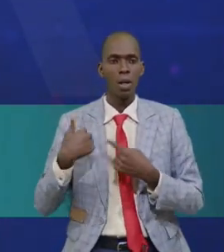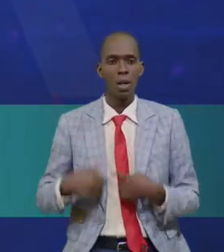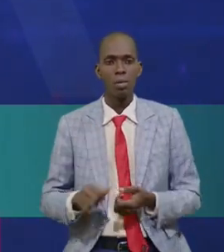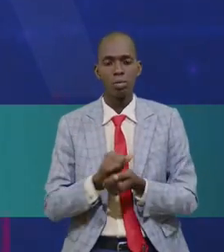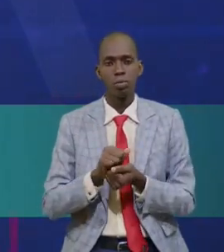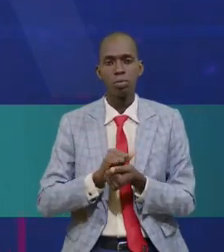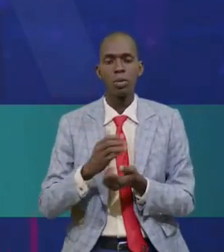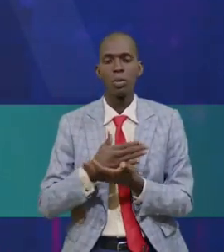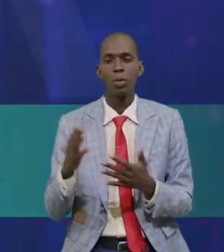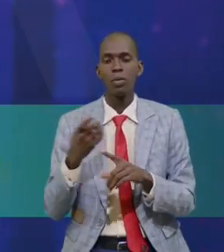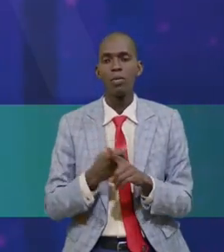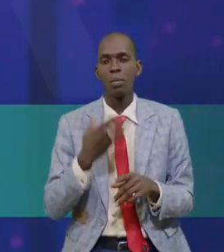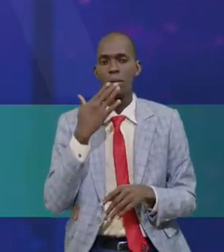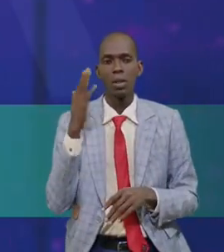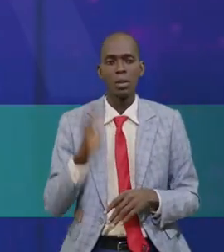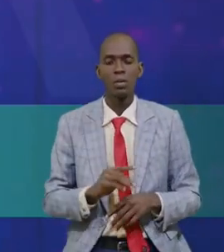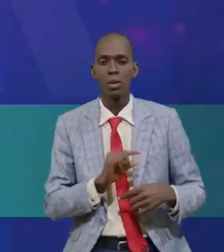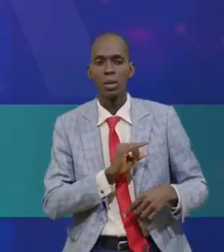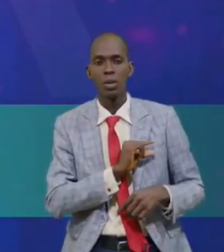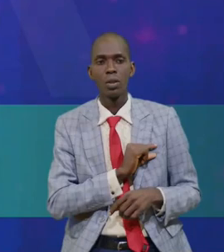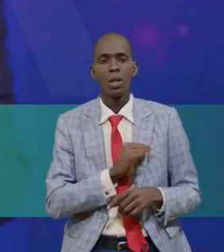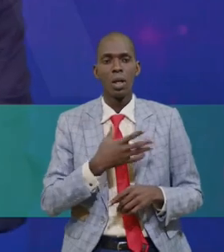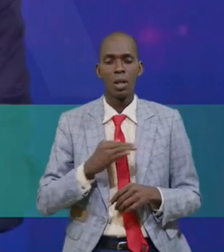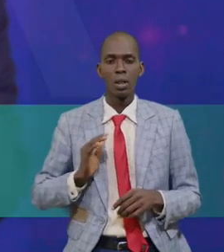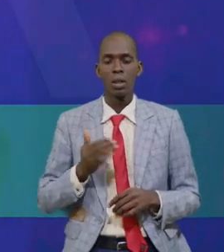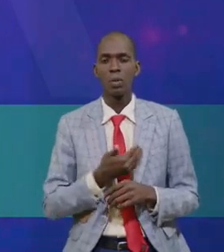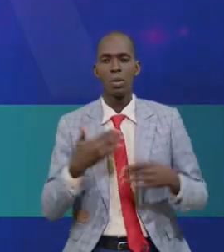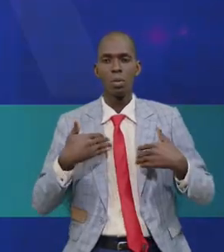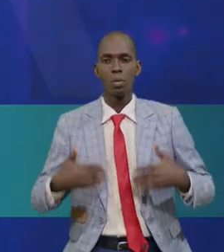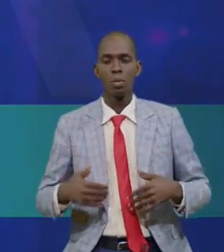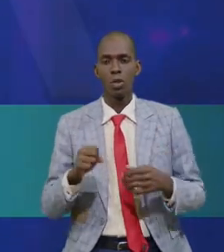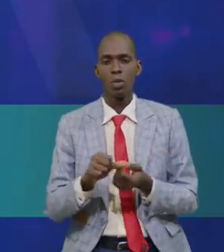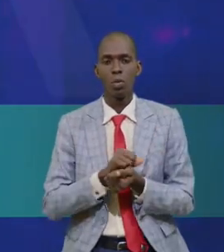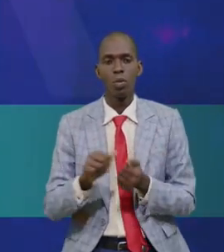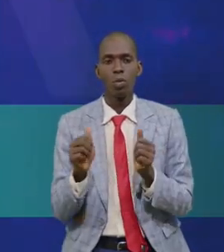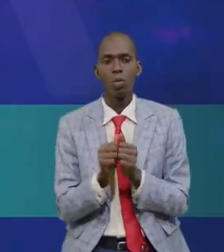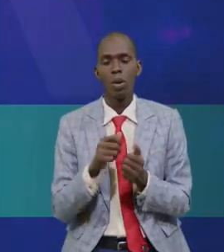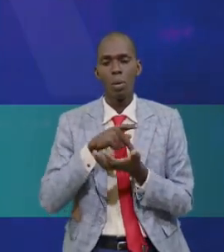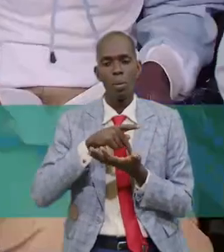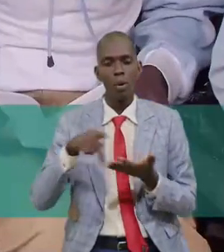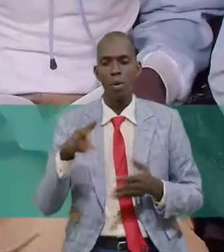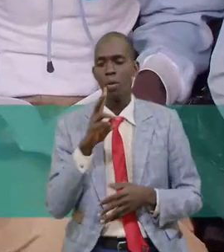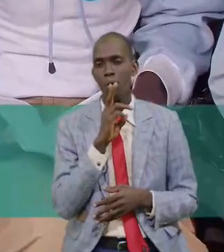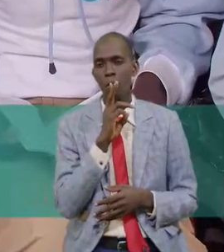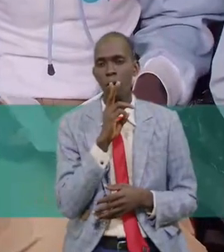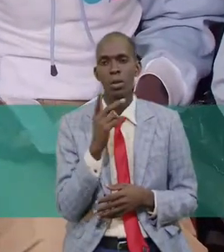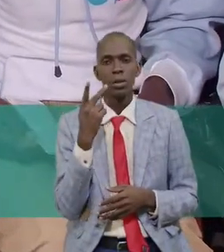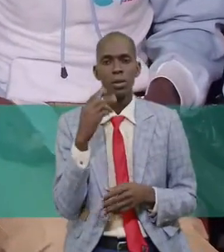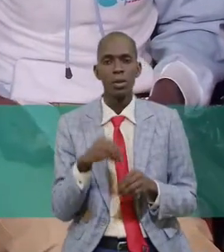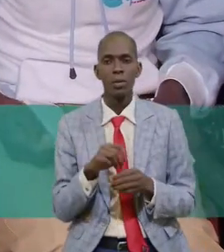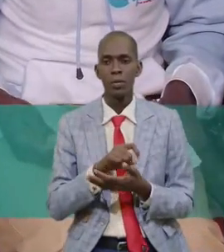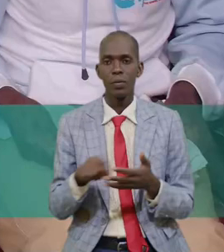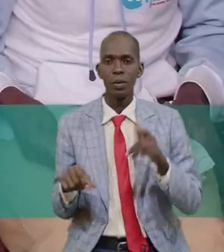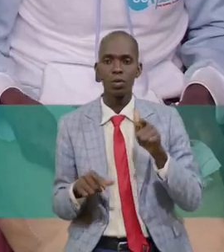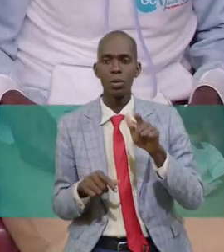evil conscience, and our body washed with pure water. Look at verse 23. In